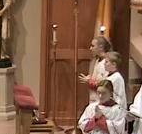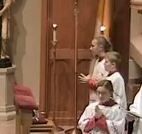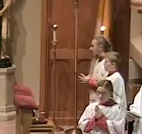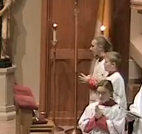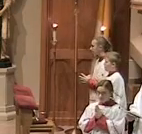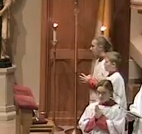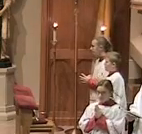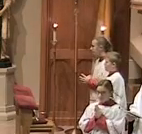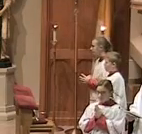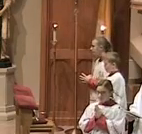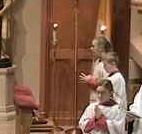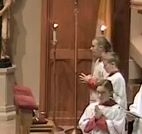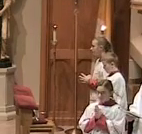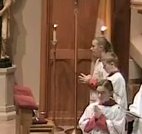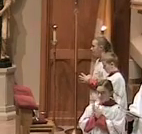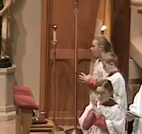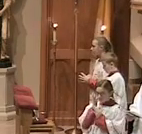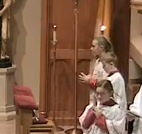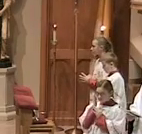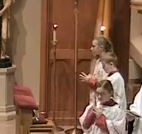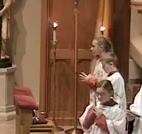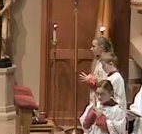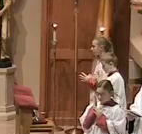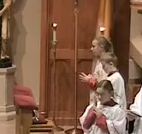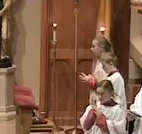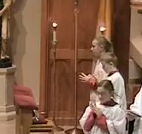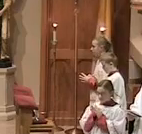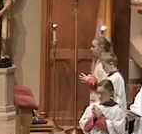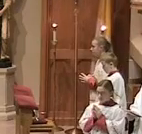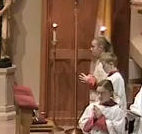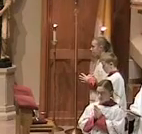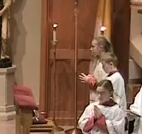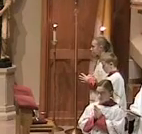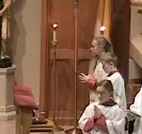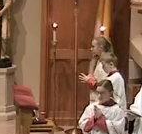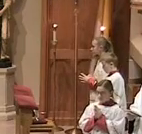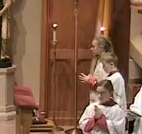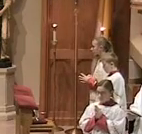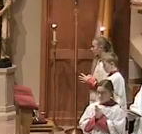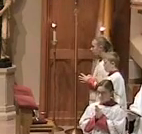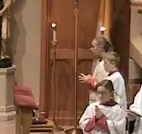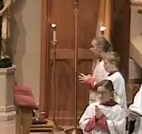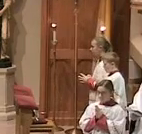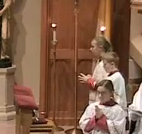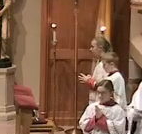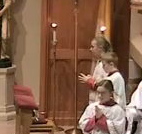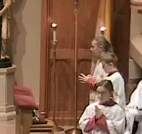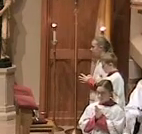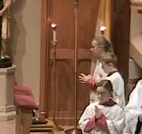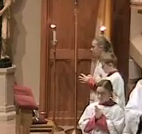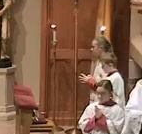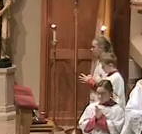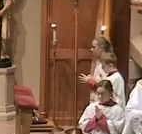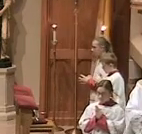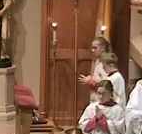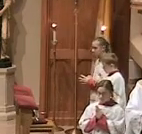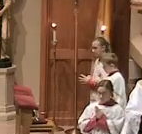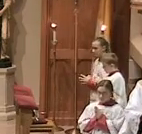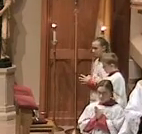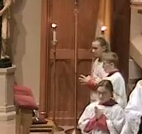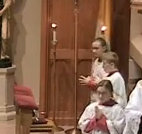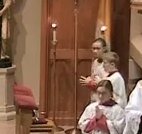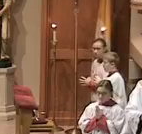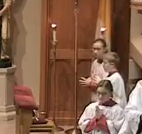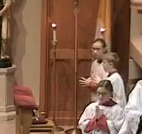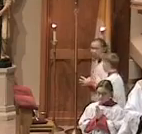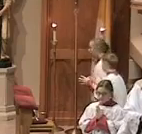from the streams of living water. Come, feast at the bread of life. Amen. Let us be seated now for